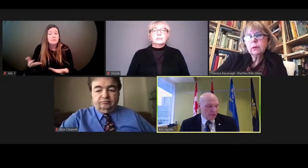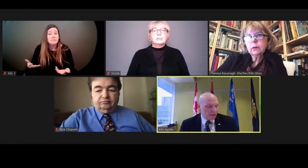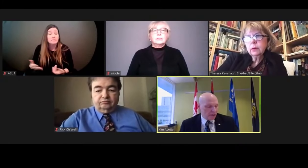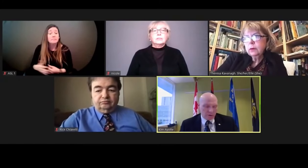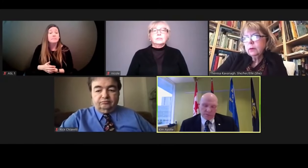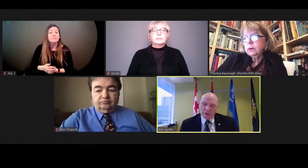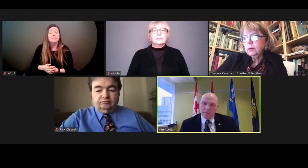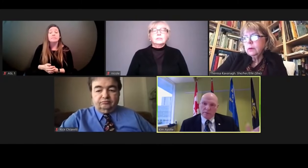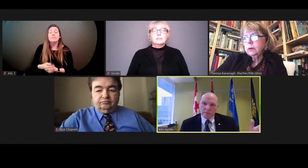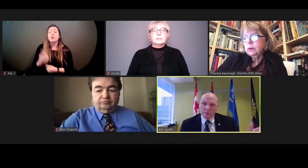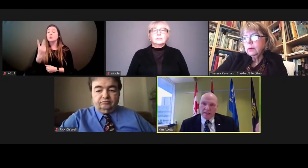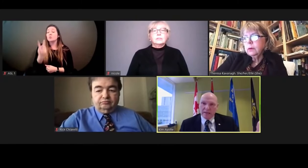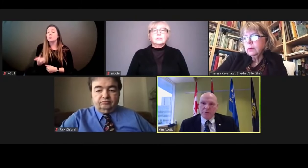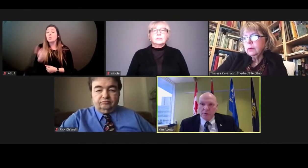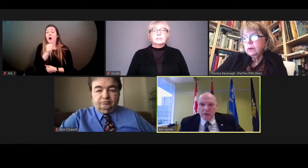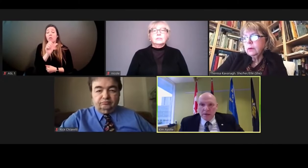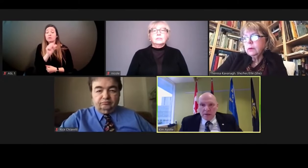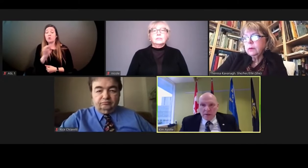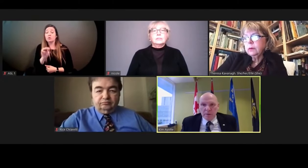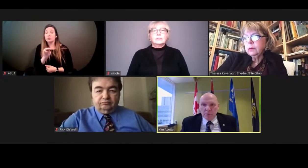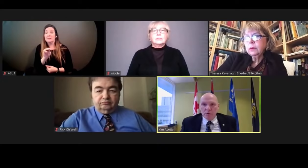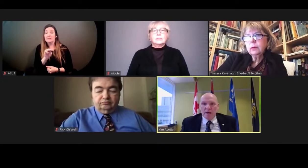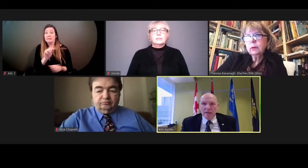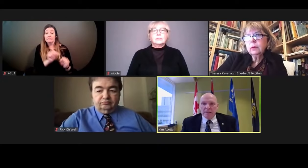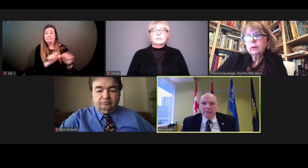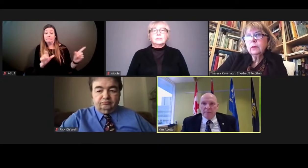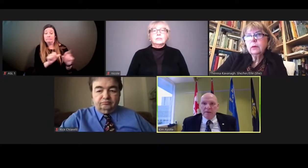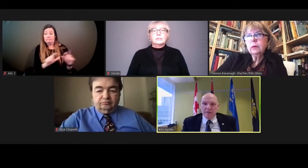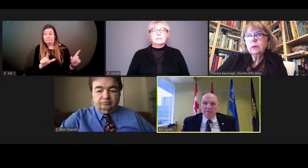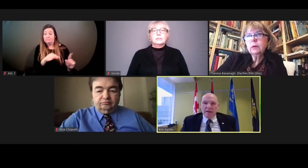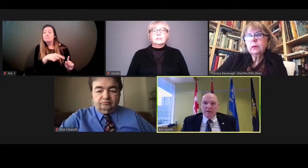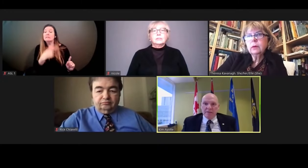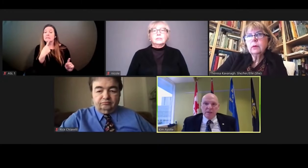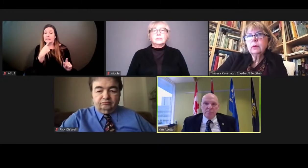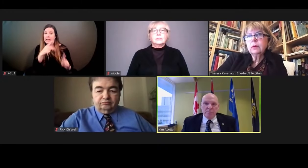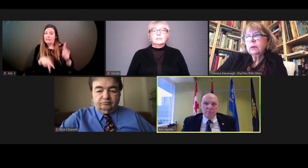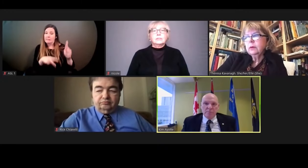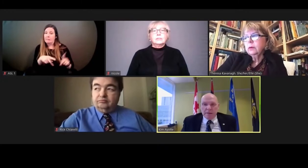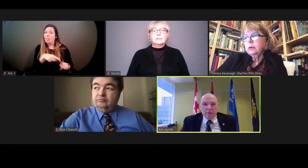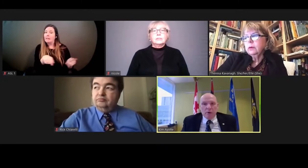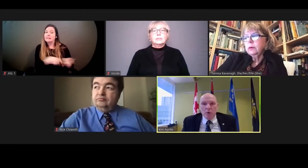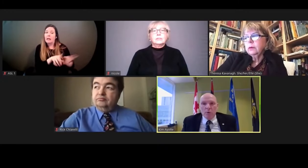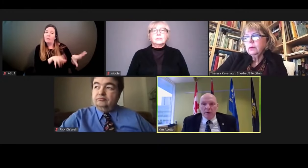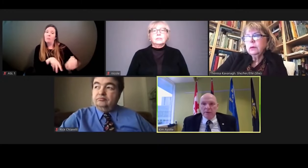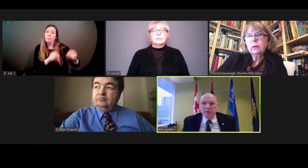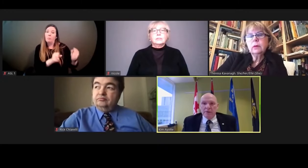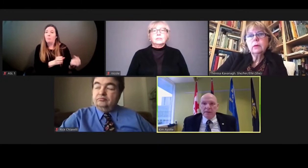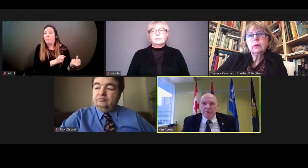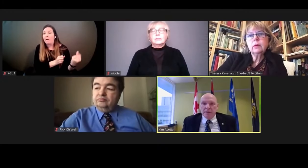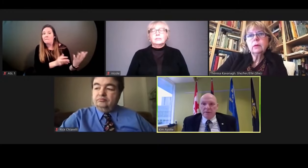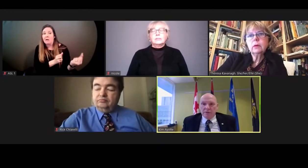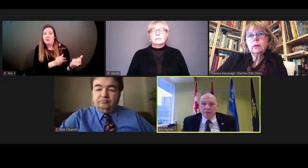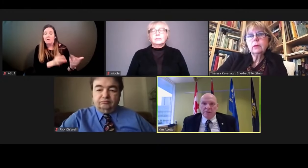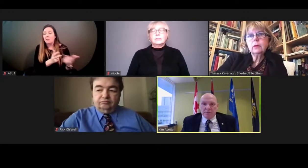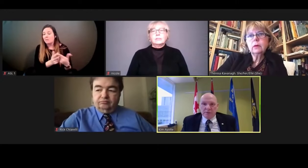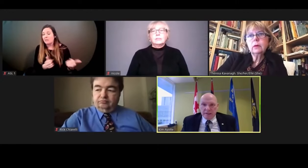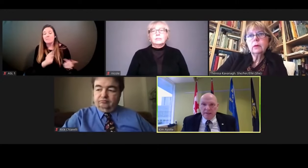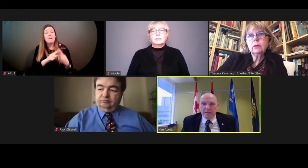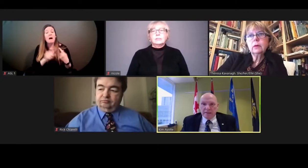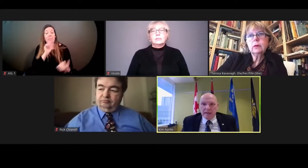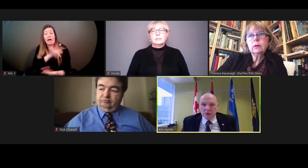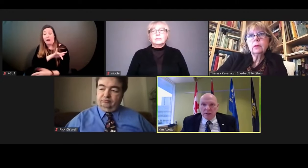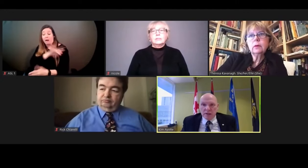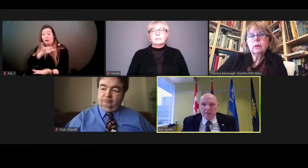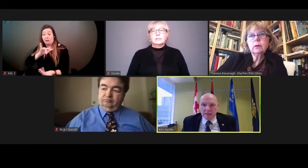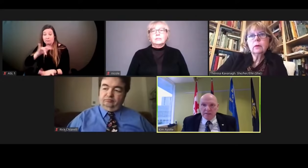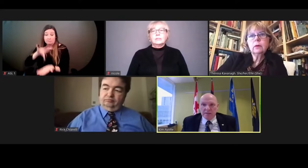social media accounts relating to people who had the same kind of activities, but they were nowhere near the center town. They were just complaining that